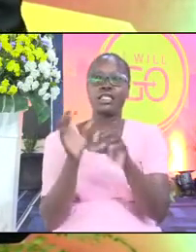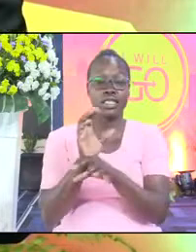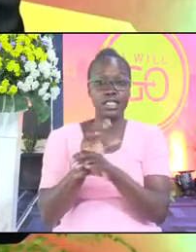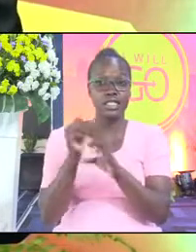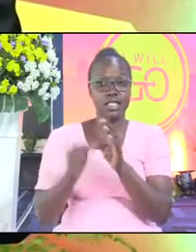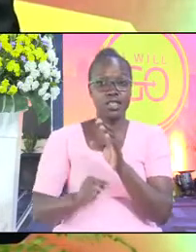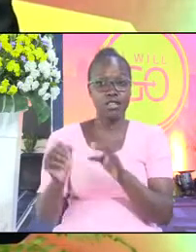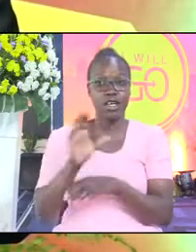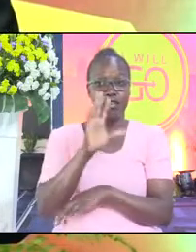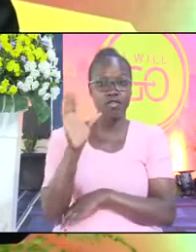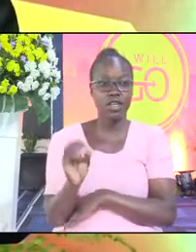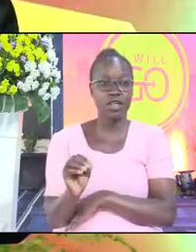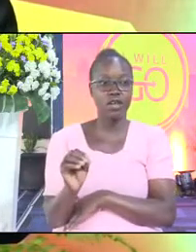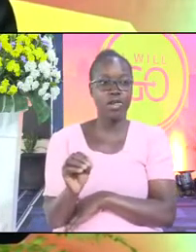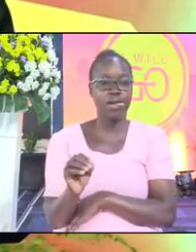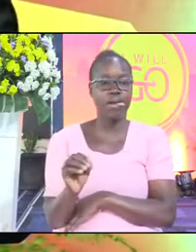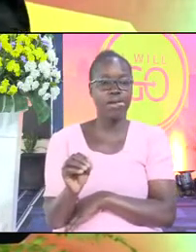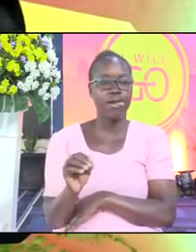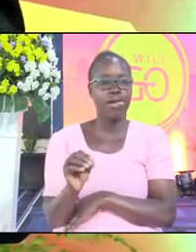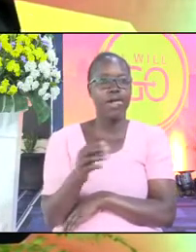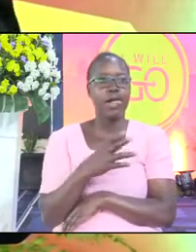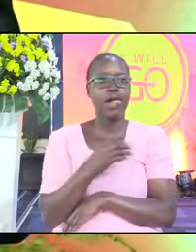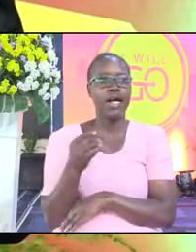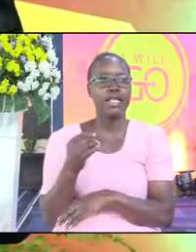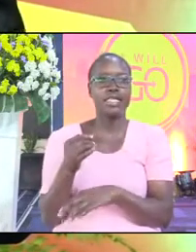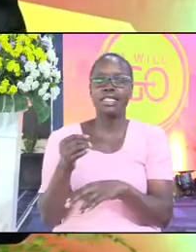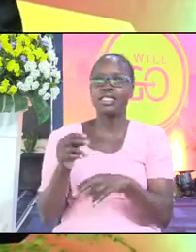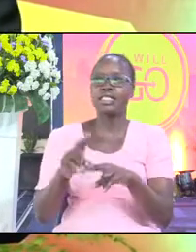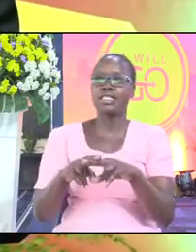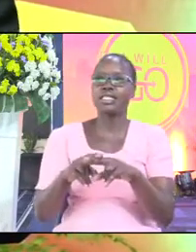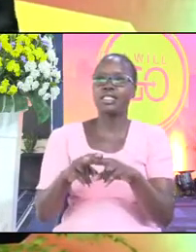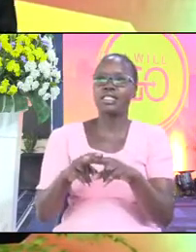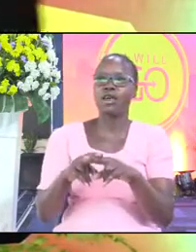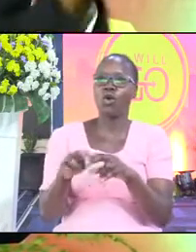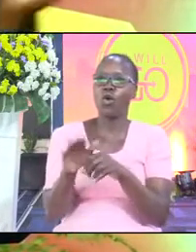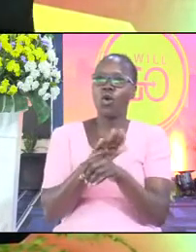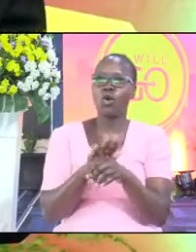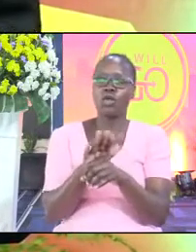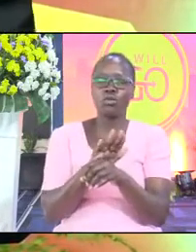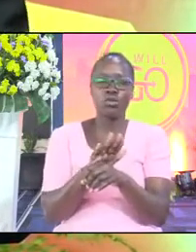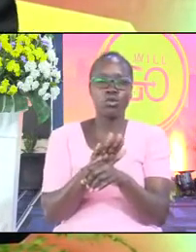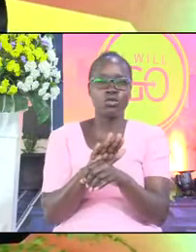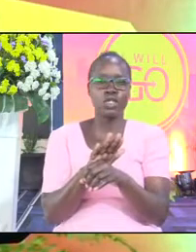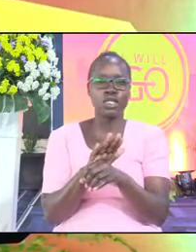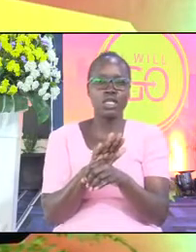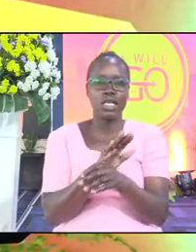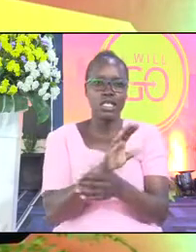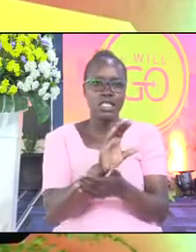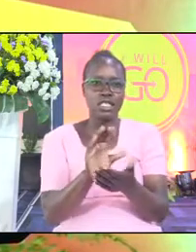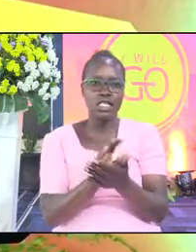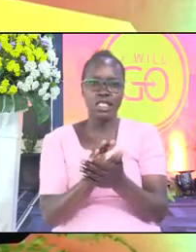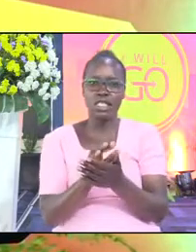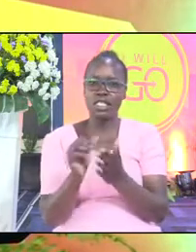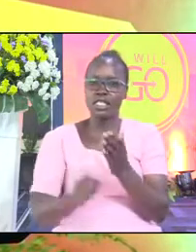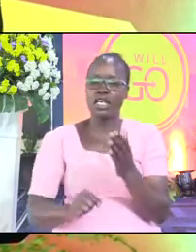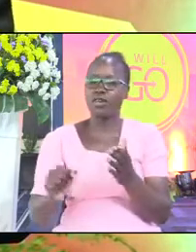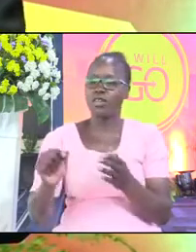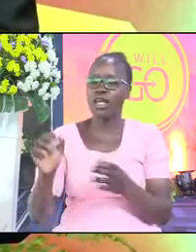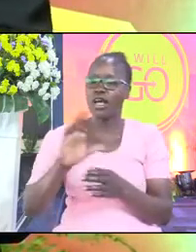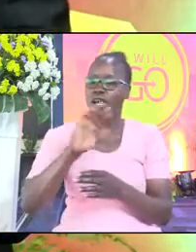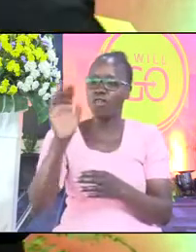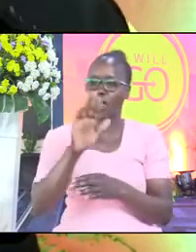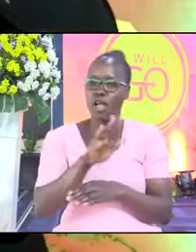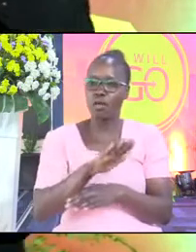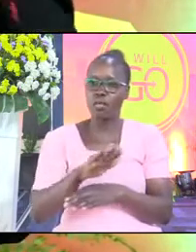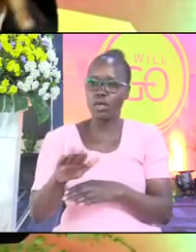South Africa. And it sits on the most, they claim, the South Africans claim,